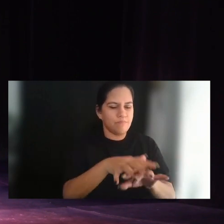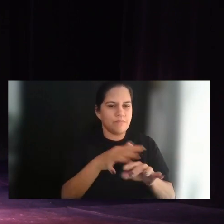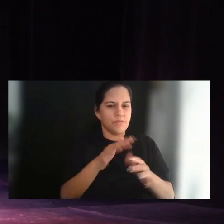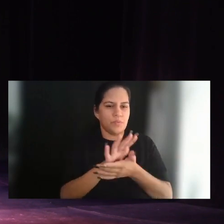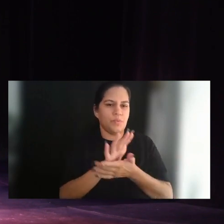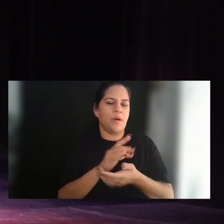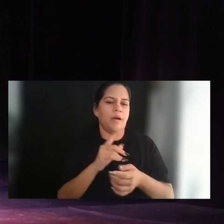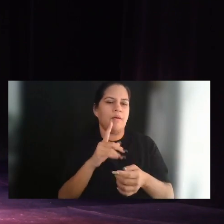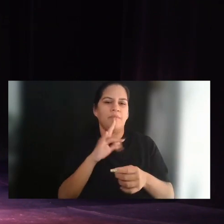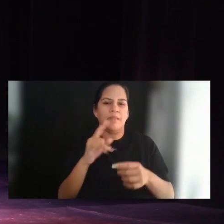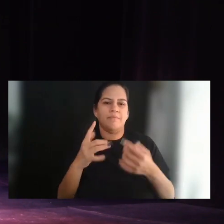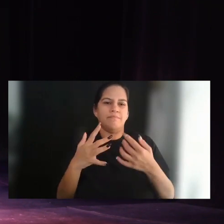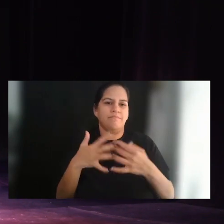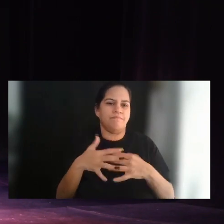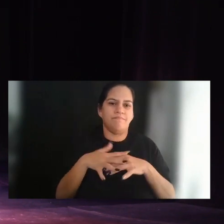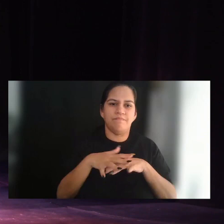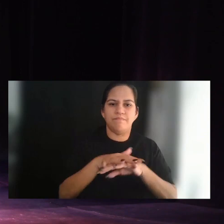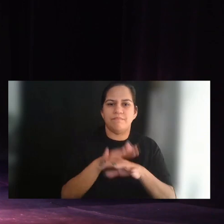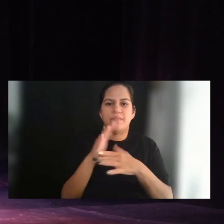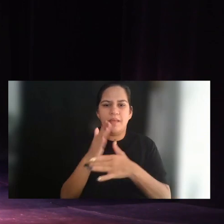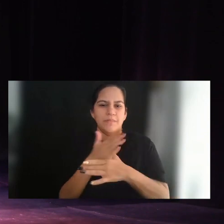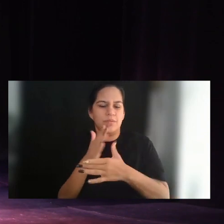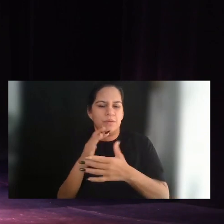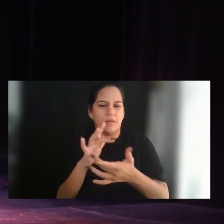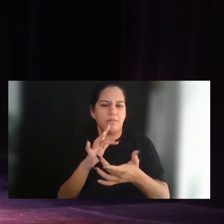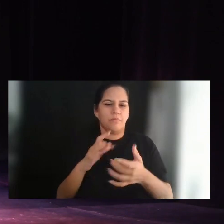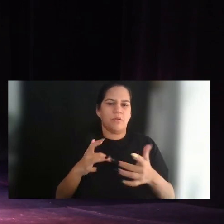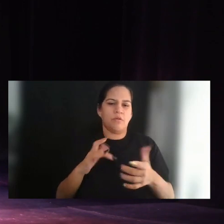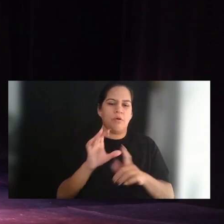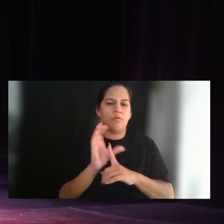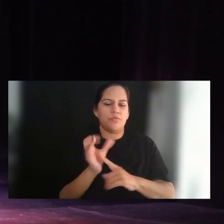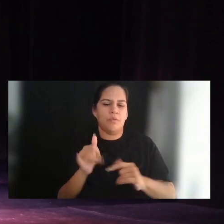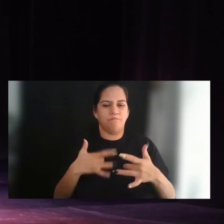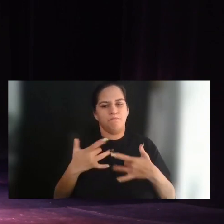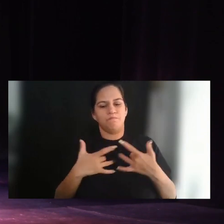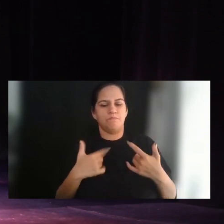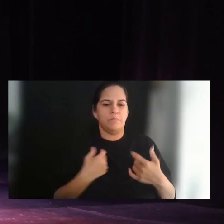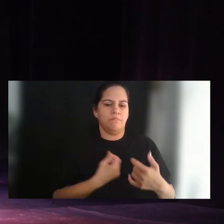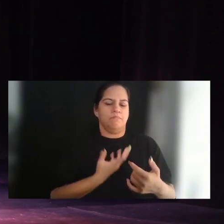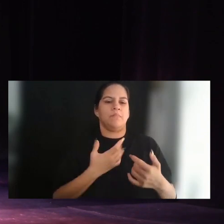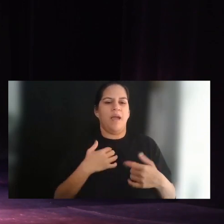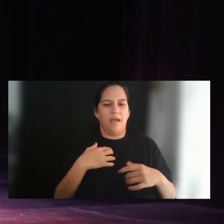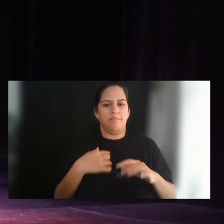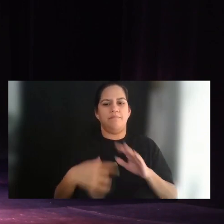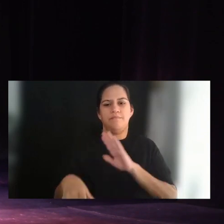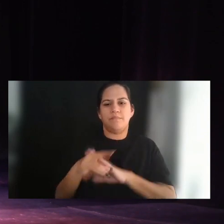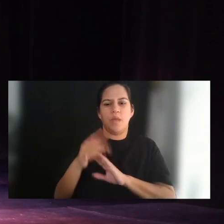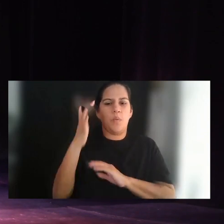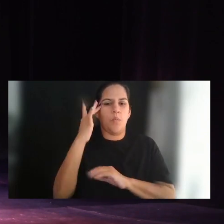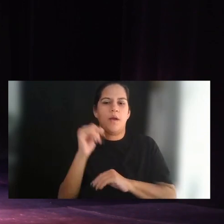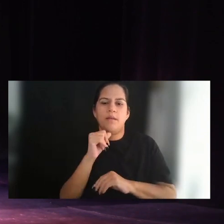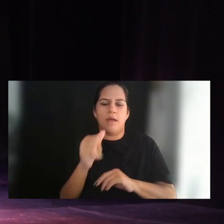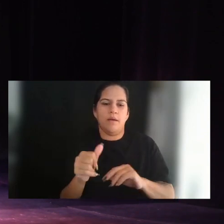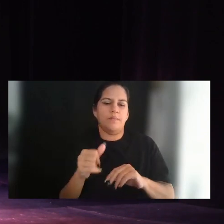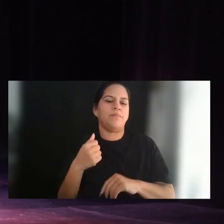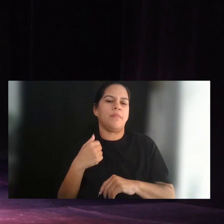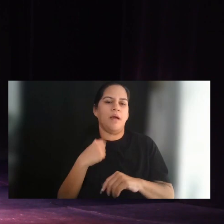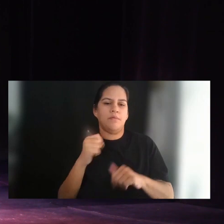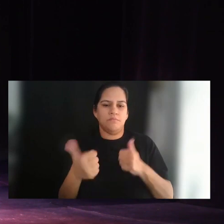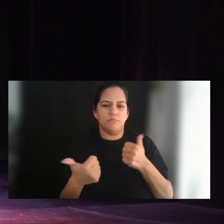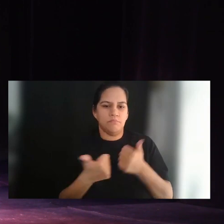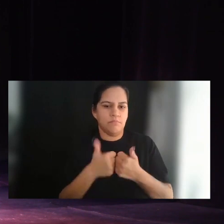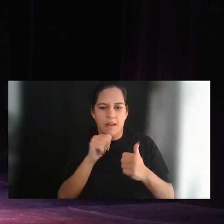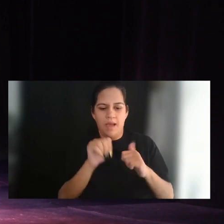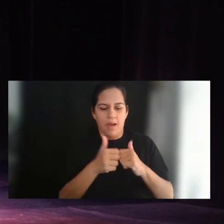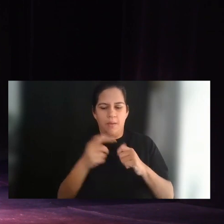the in-between cultures that excites me. So I founded Why Not as a provocation. I wanted to challenge not only how I was seen, but the status quo